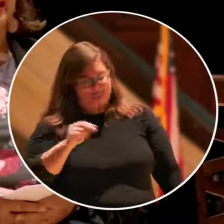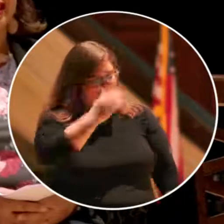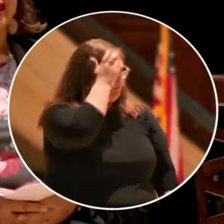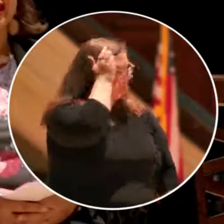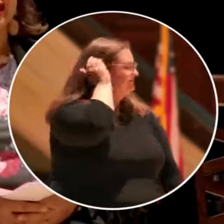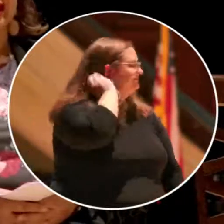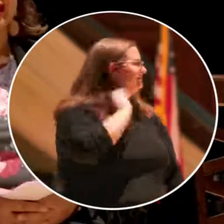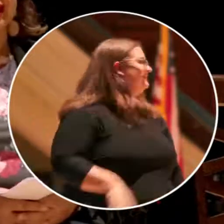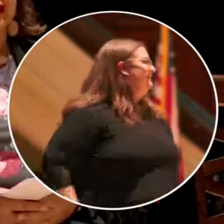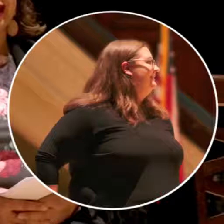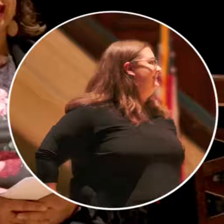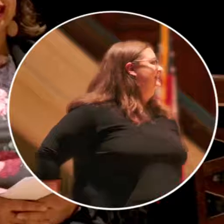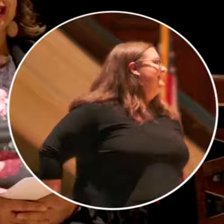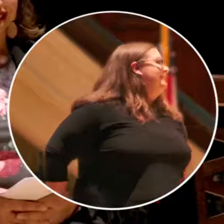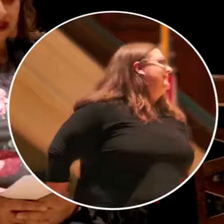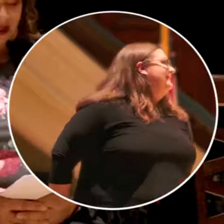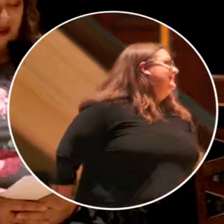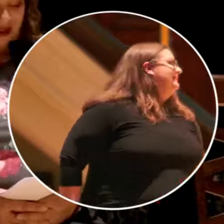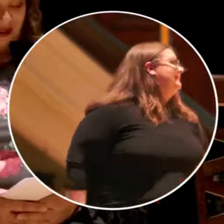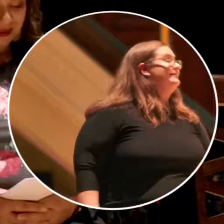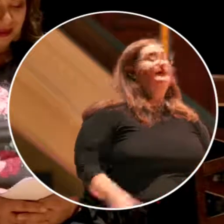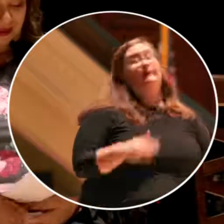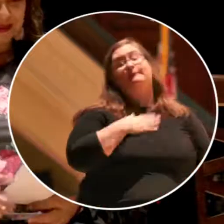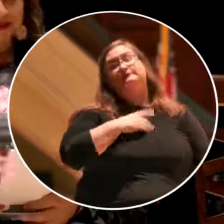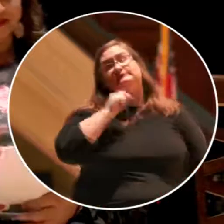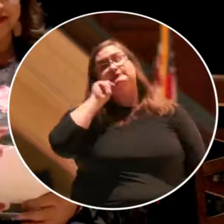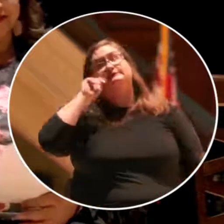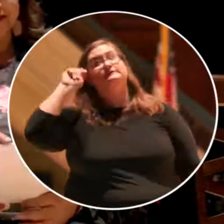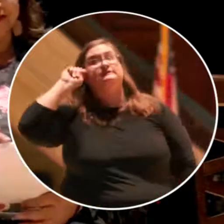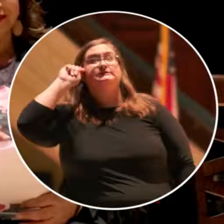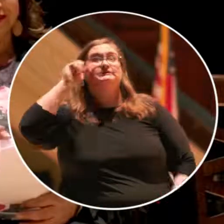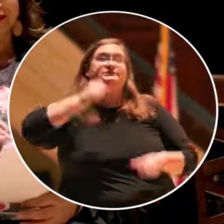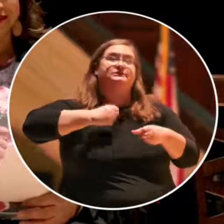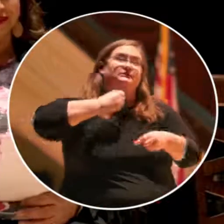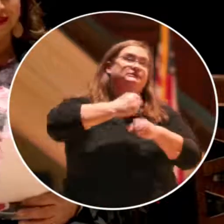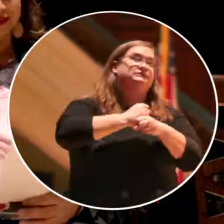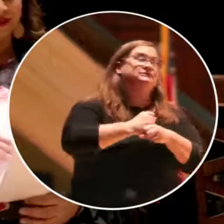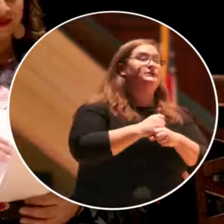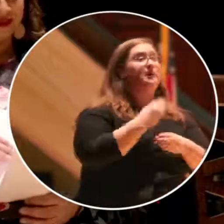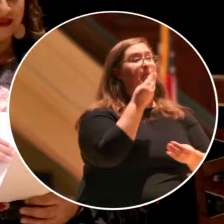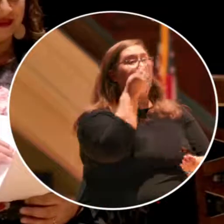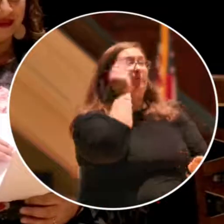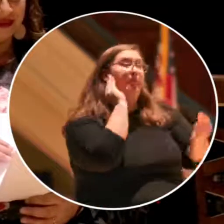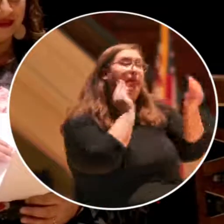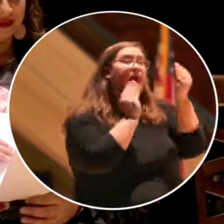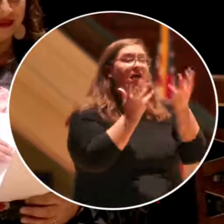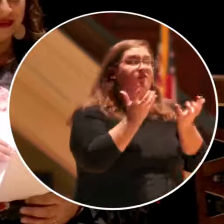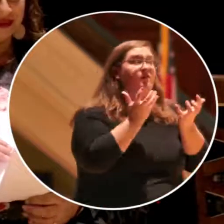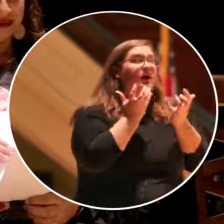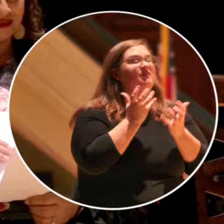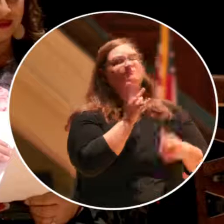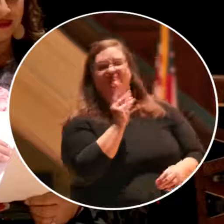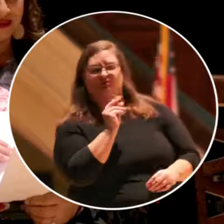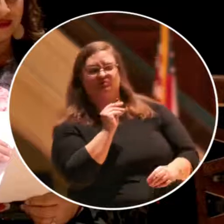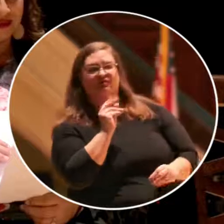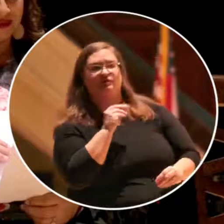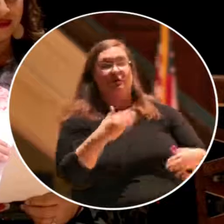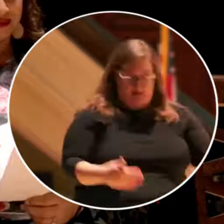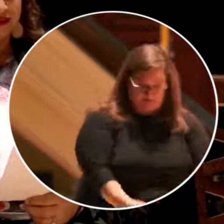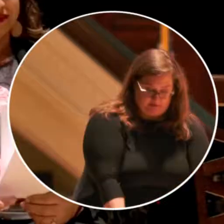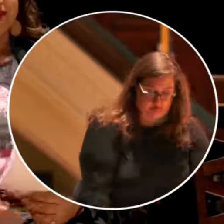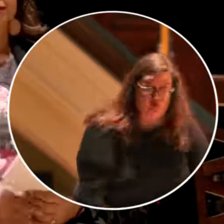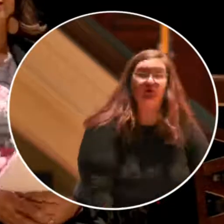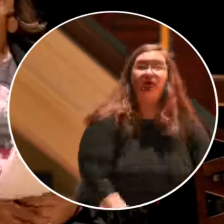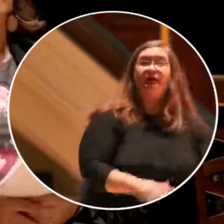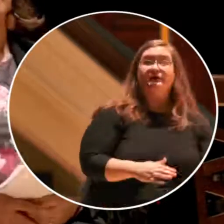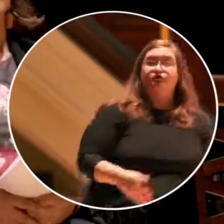innocent times, we battled through my teen years over makeup, the length of my skirts, going out